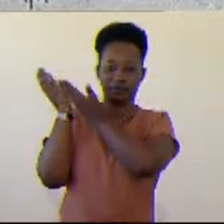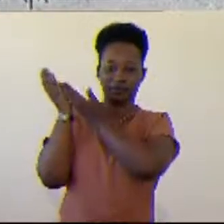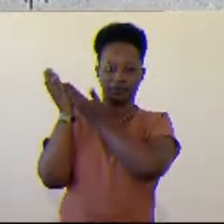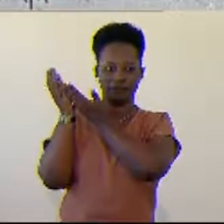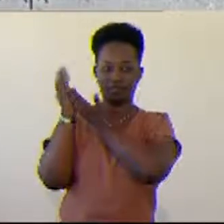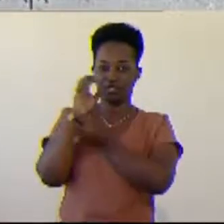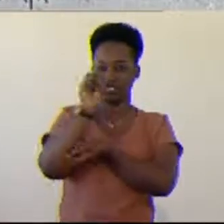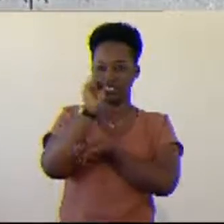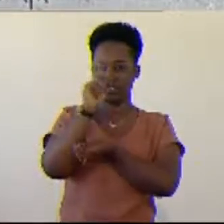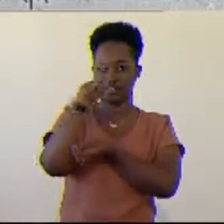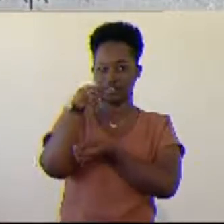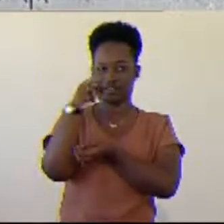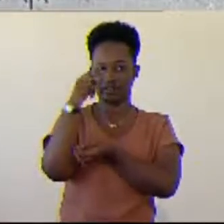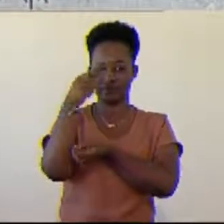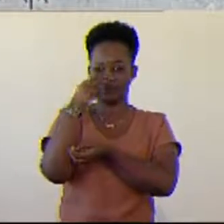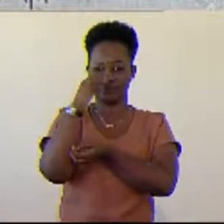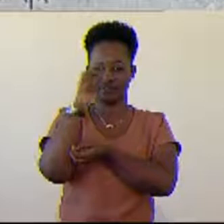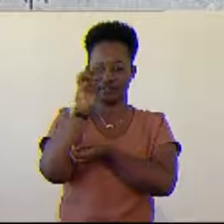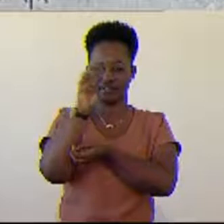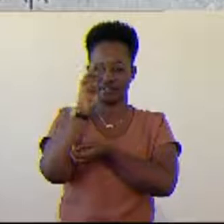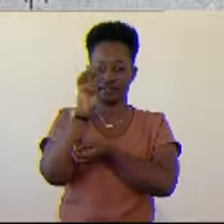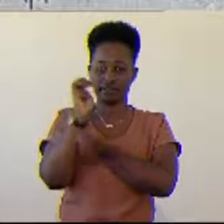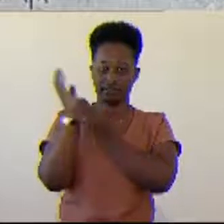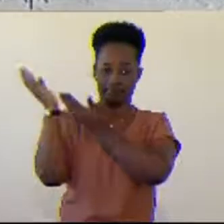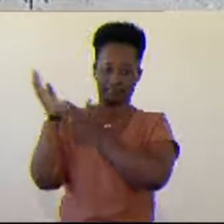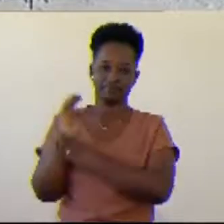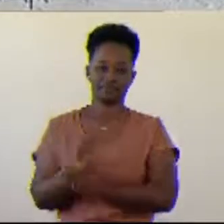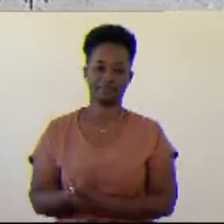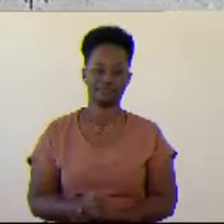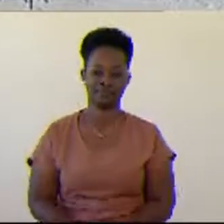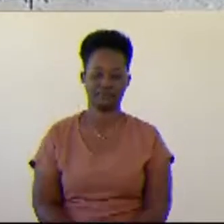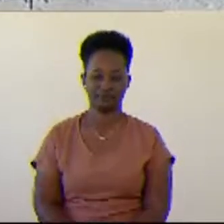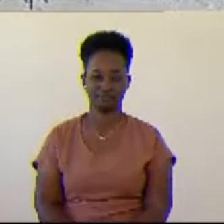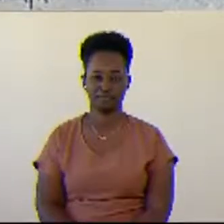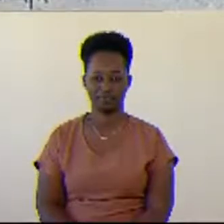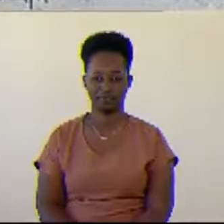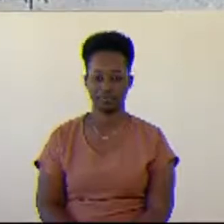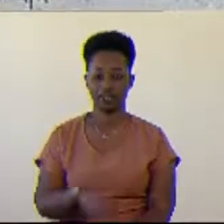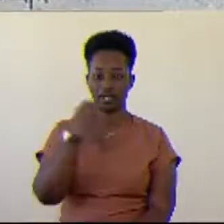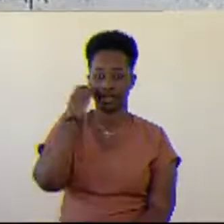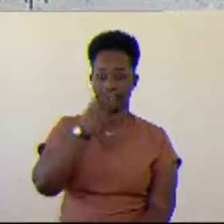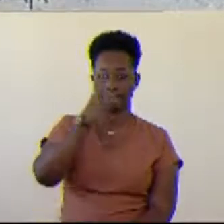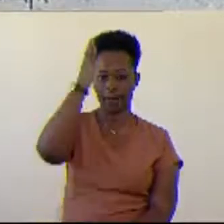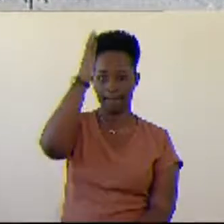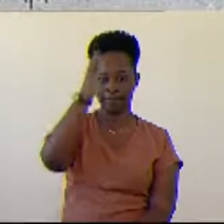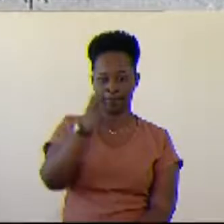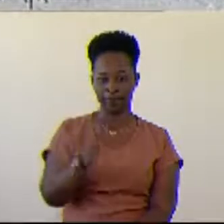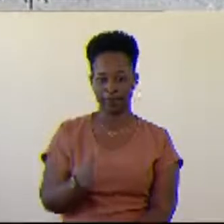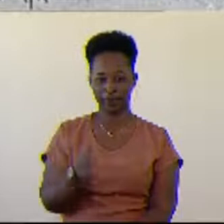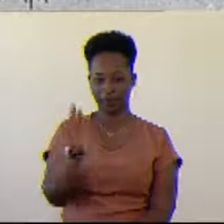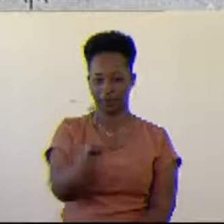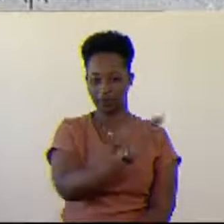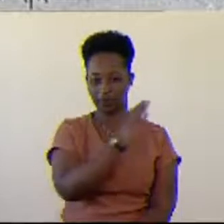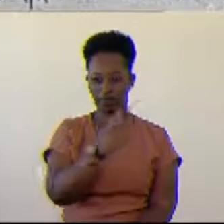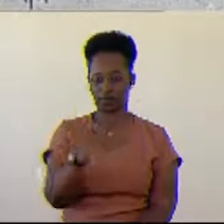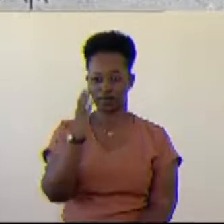sphere, okay? So, if you divide this into half, you also divide that,